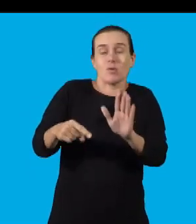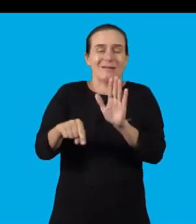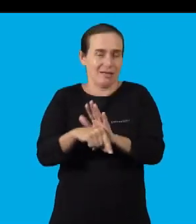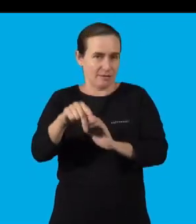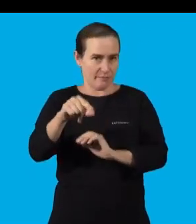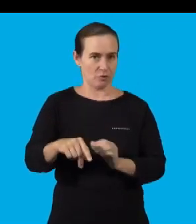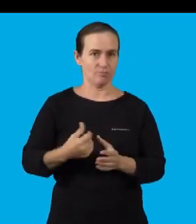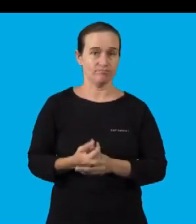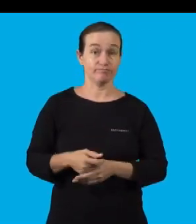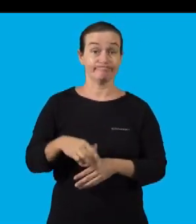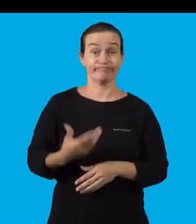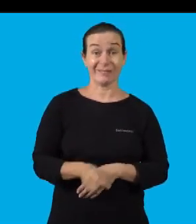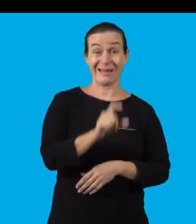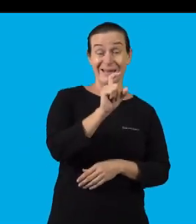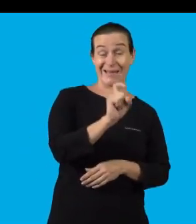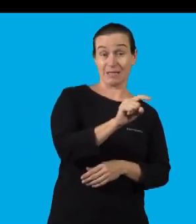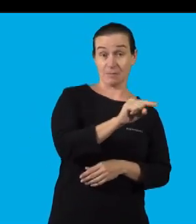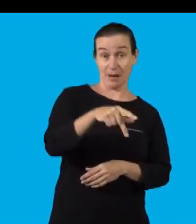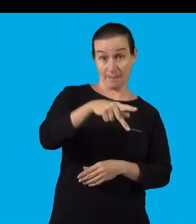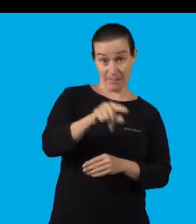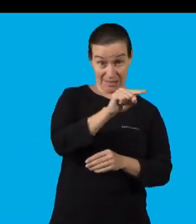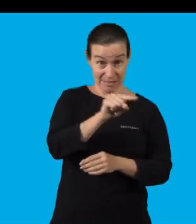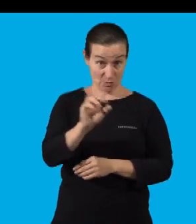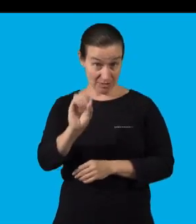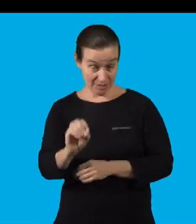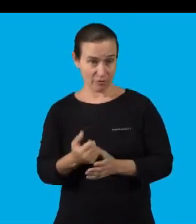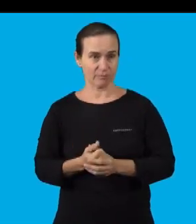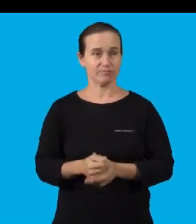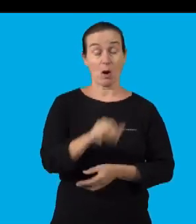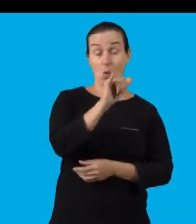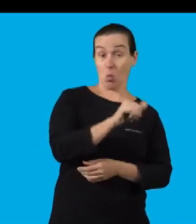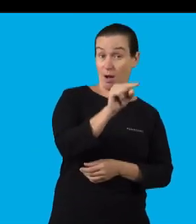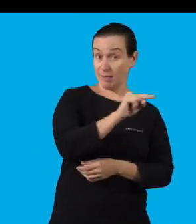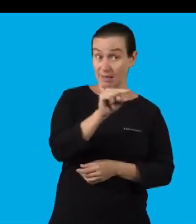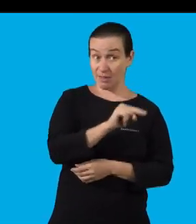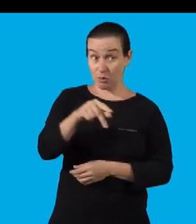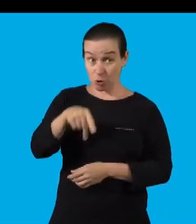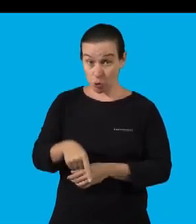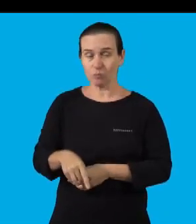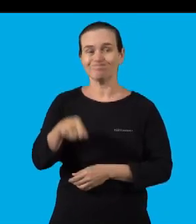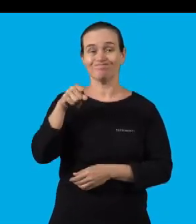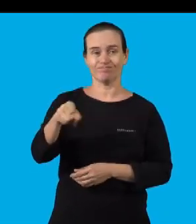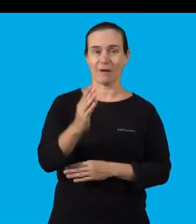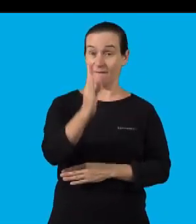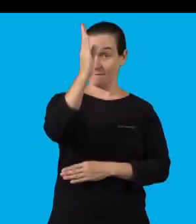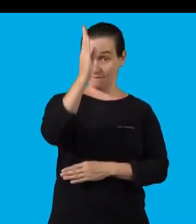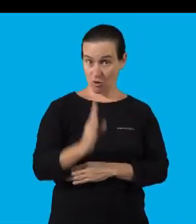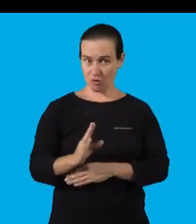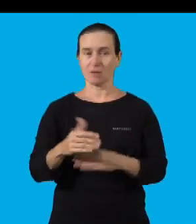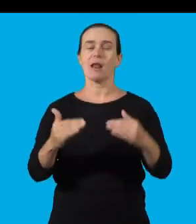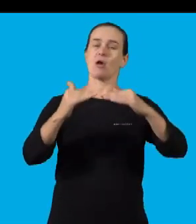x minus p is equals to 0 and y is equals to q are the vertical